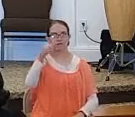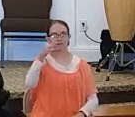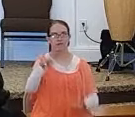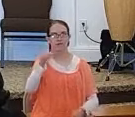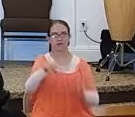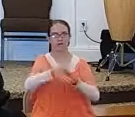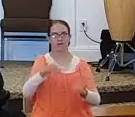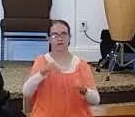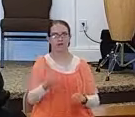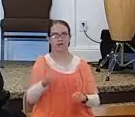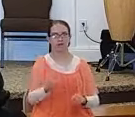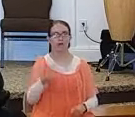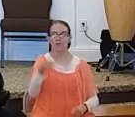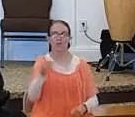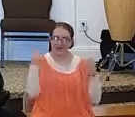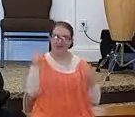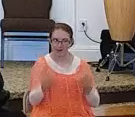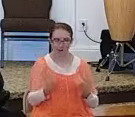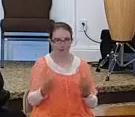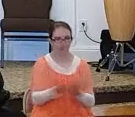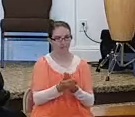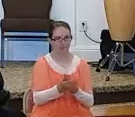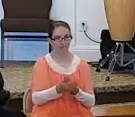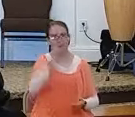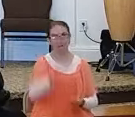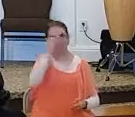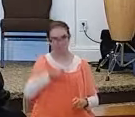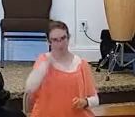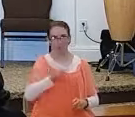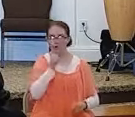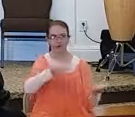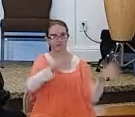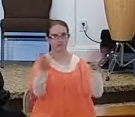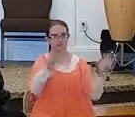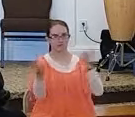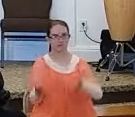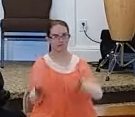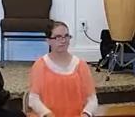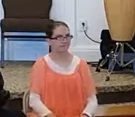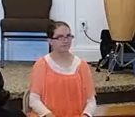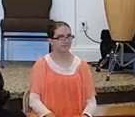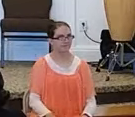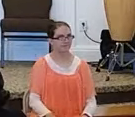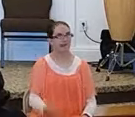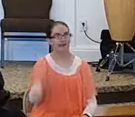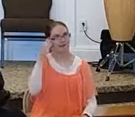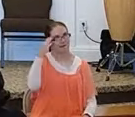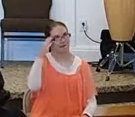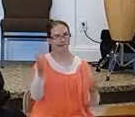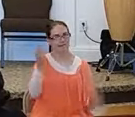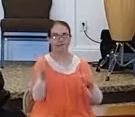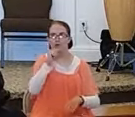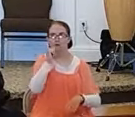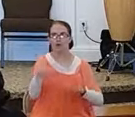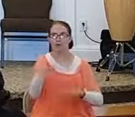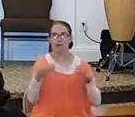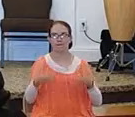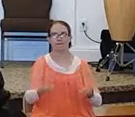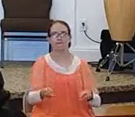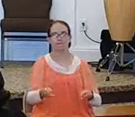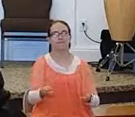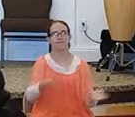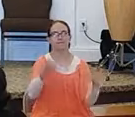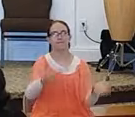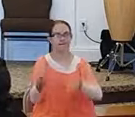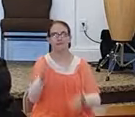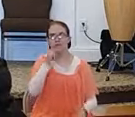out going, if you had been here, our brother wouldn't have died. He said, well, he already knew he died because he told them on the way he's dead.